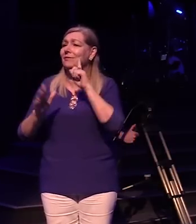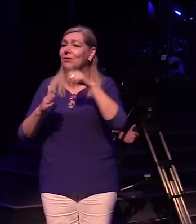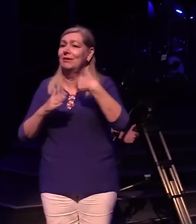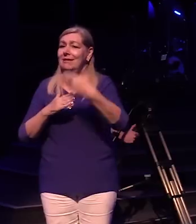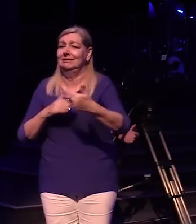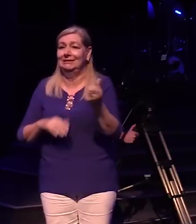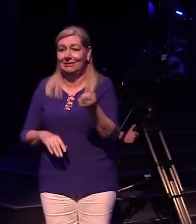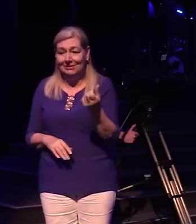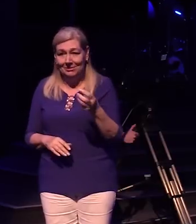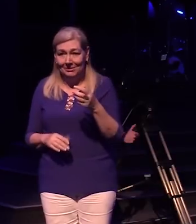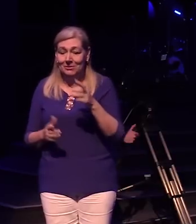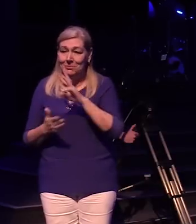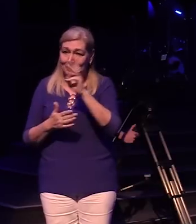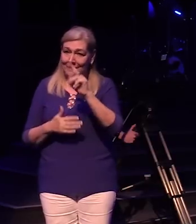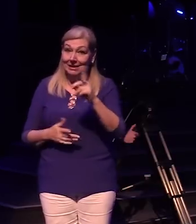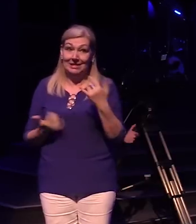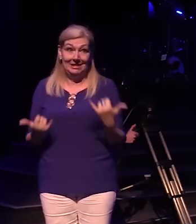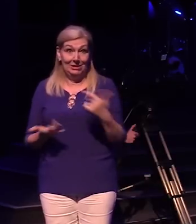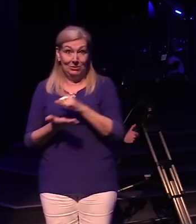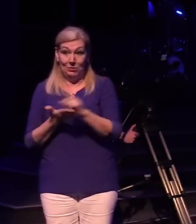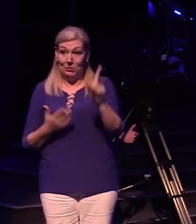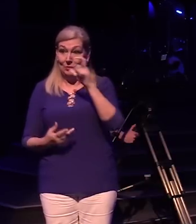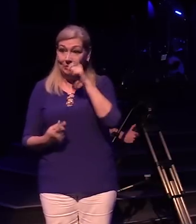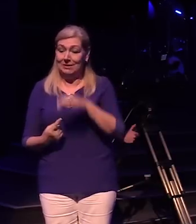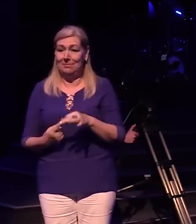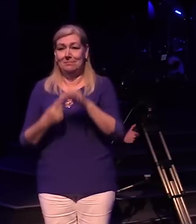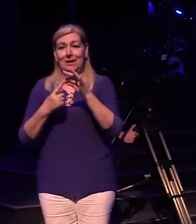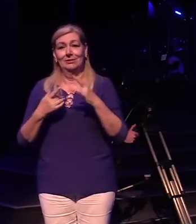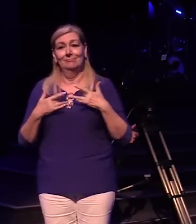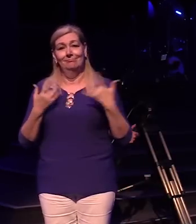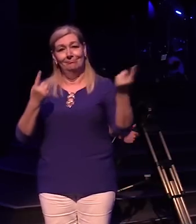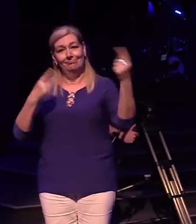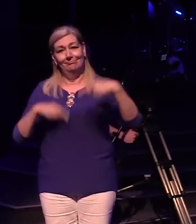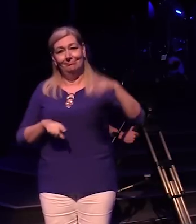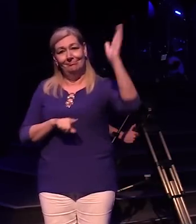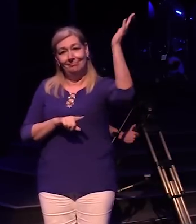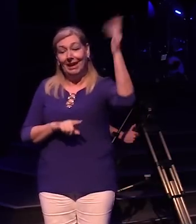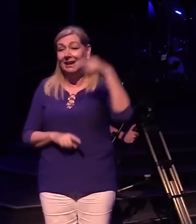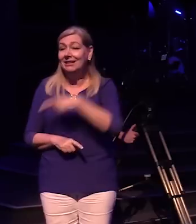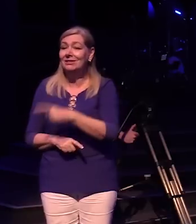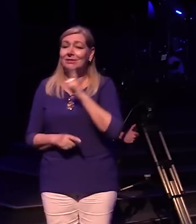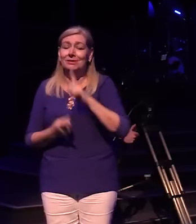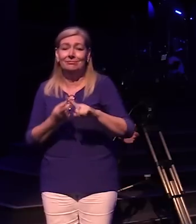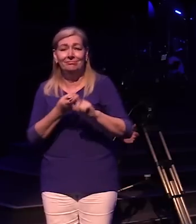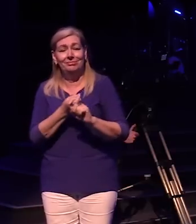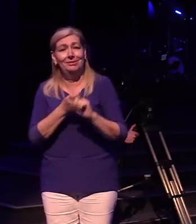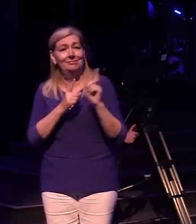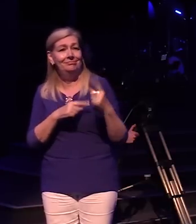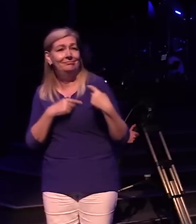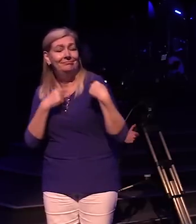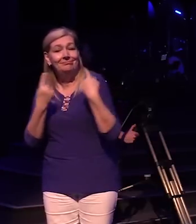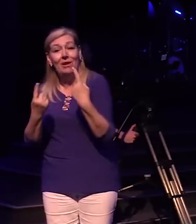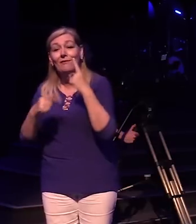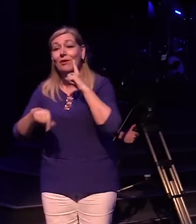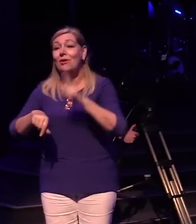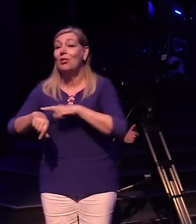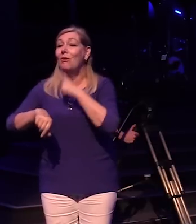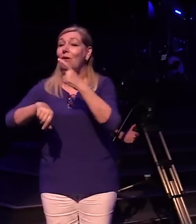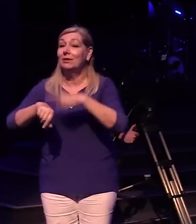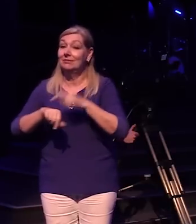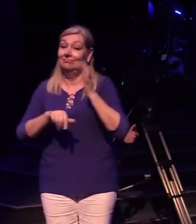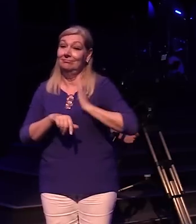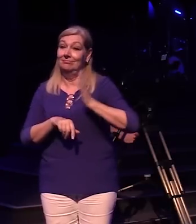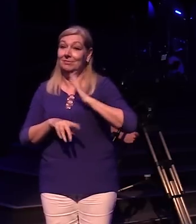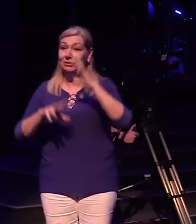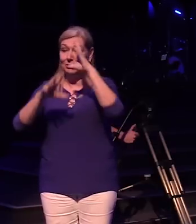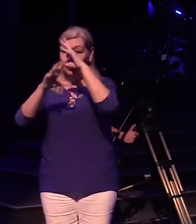week, though, we have a special guest. Yes, this week we have a very special guest. He's been a good friend for a very long time. He was the president